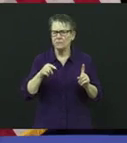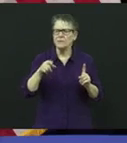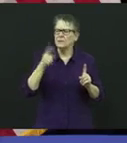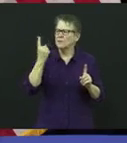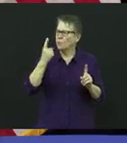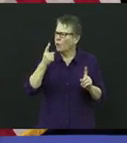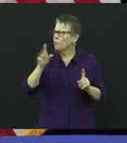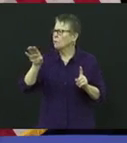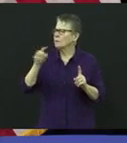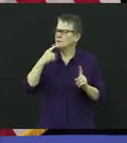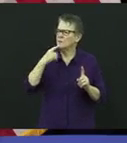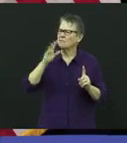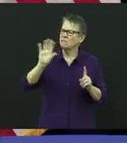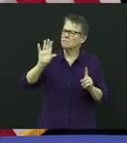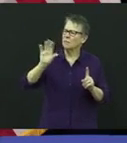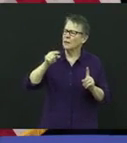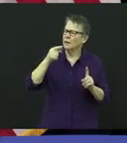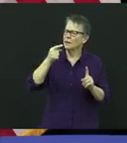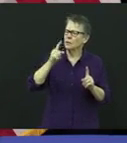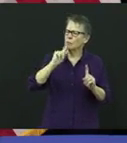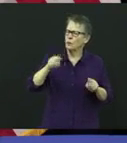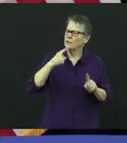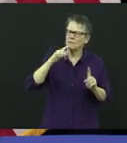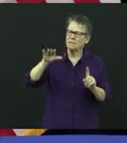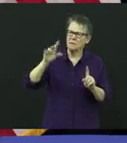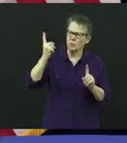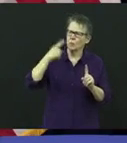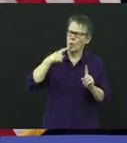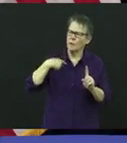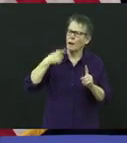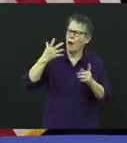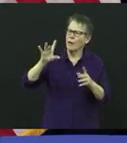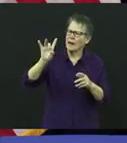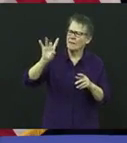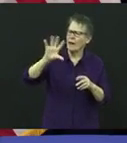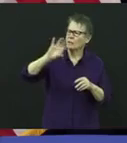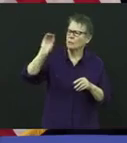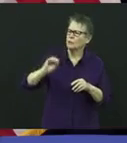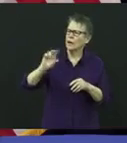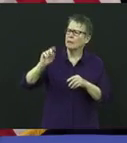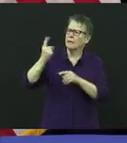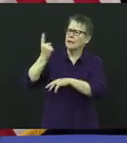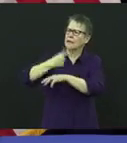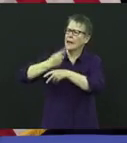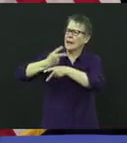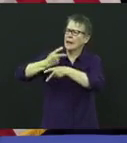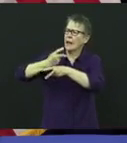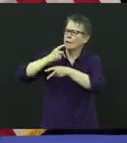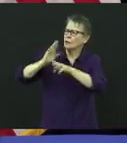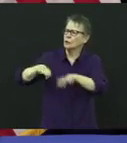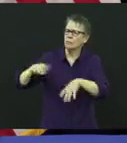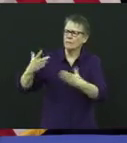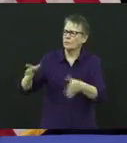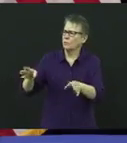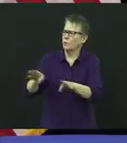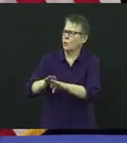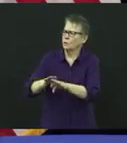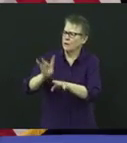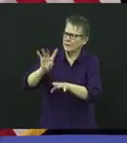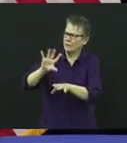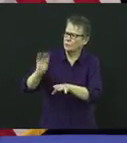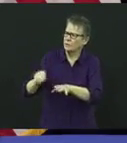it's pretty clear this is becoming something that is I wouldn't say a hole in our strategy, because we